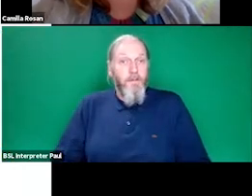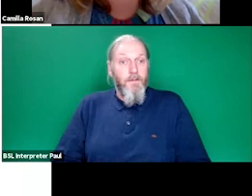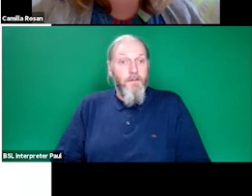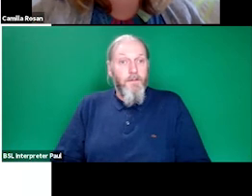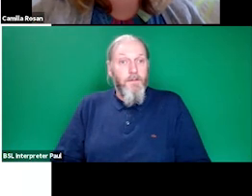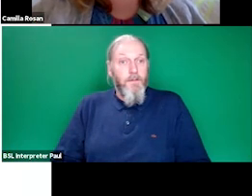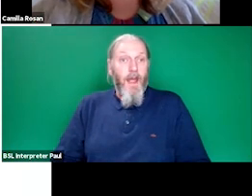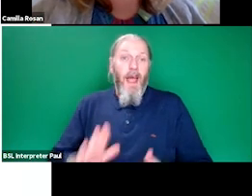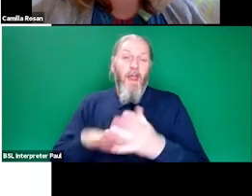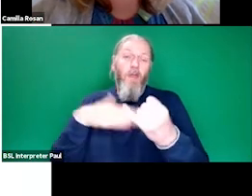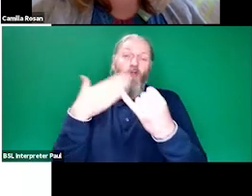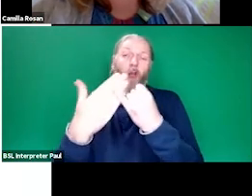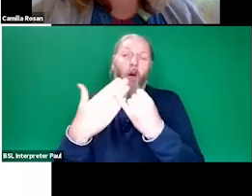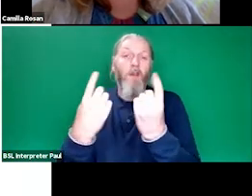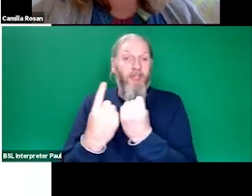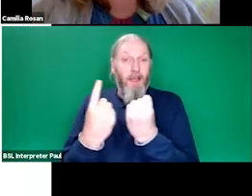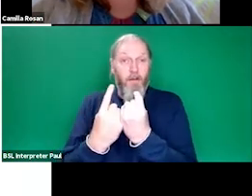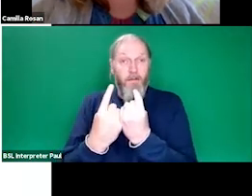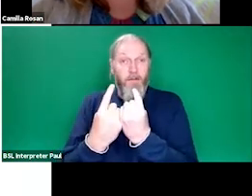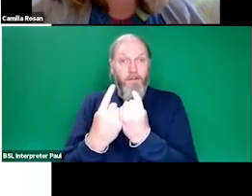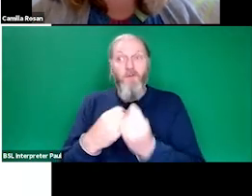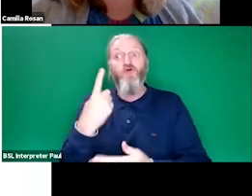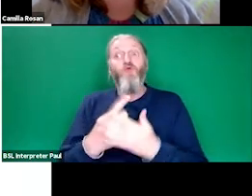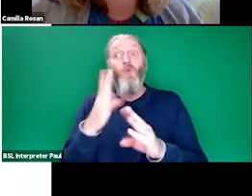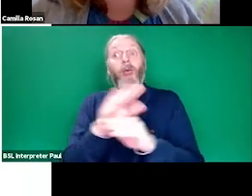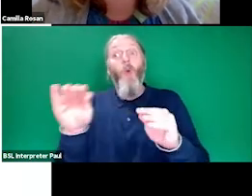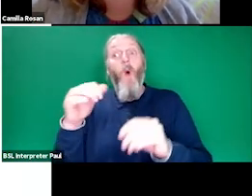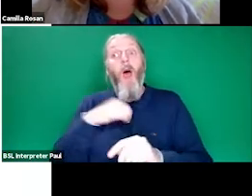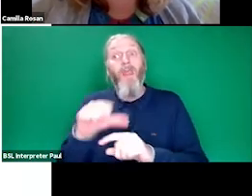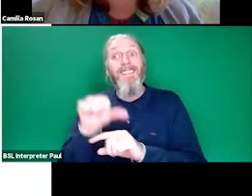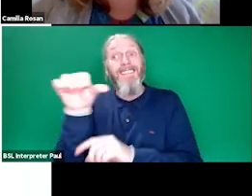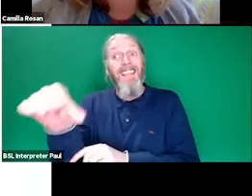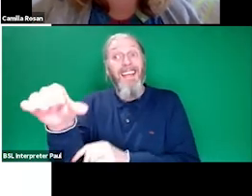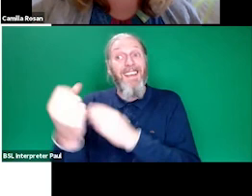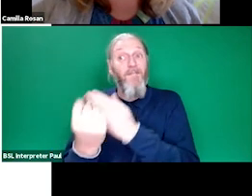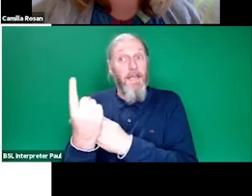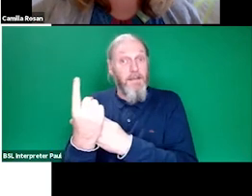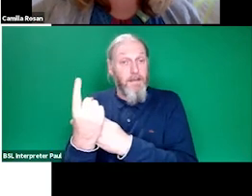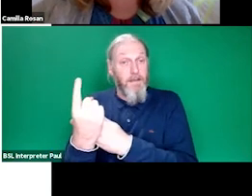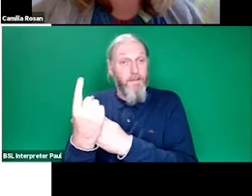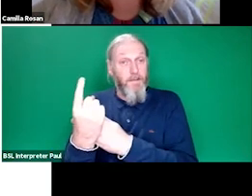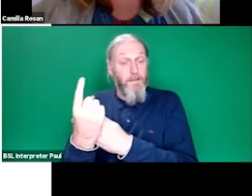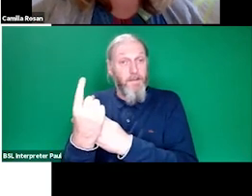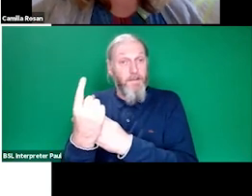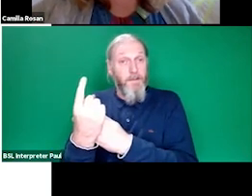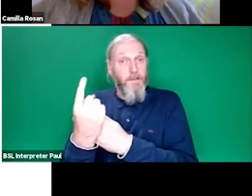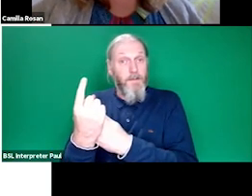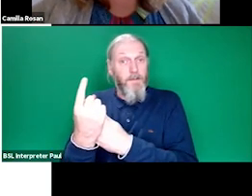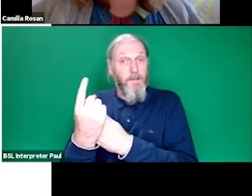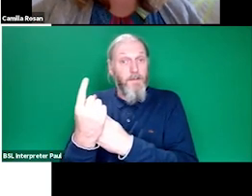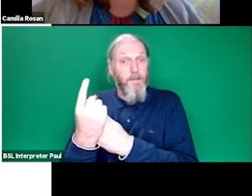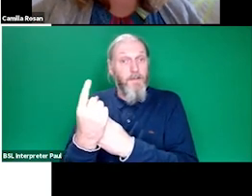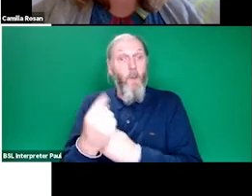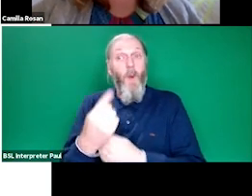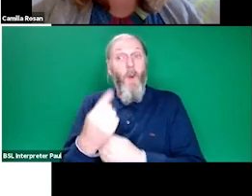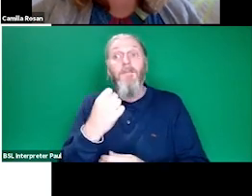just finally, to flag our next upcoming events. So we have an event coming